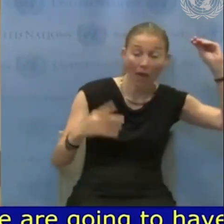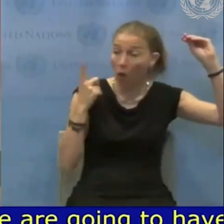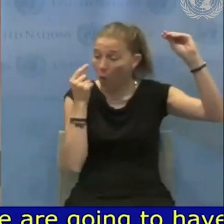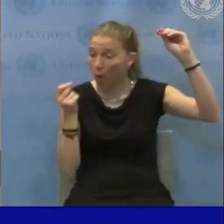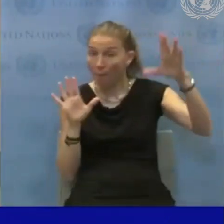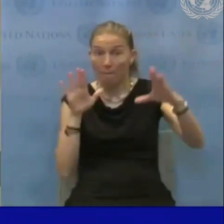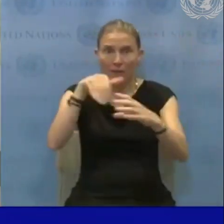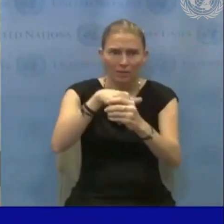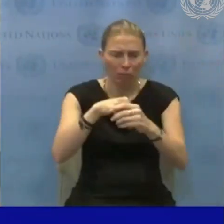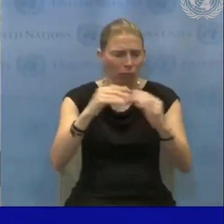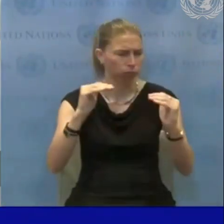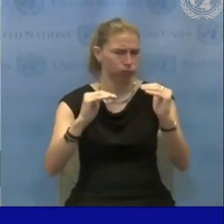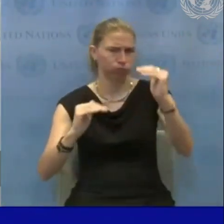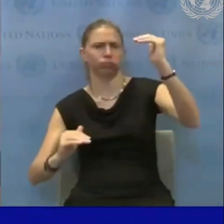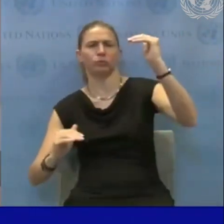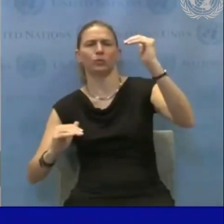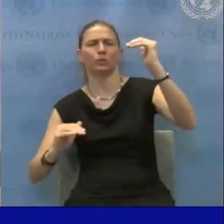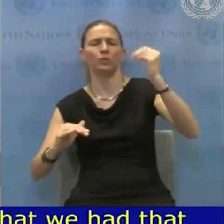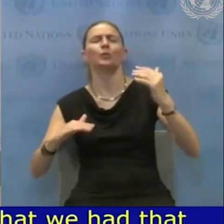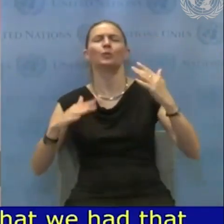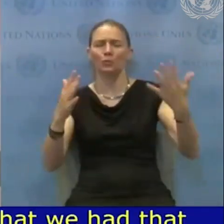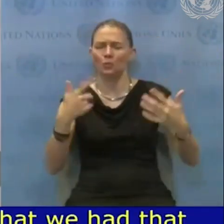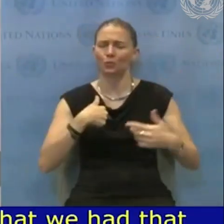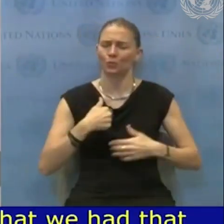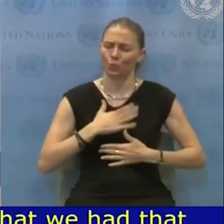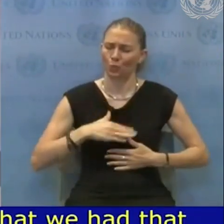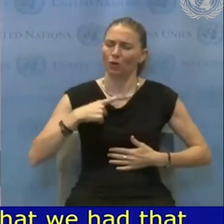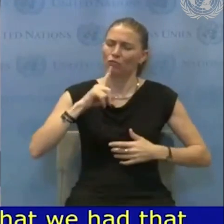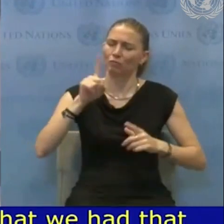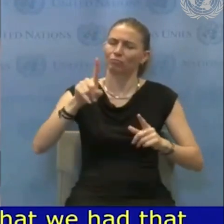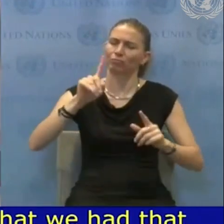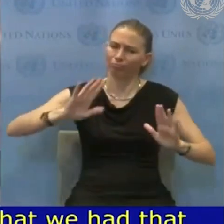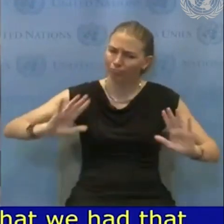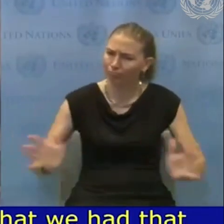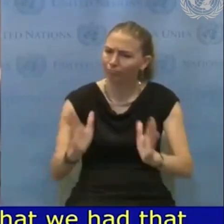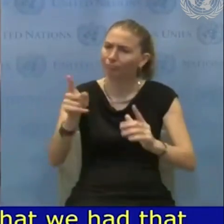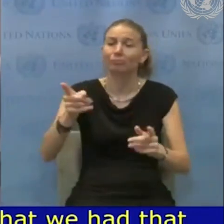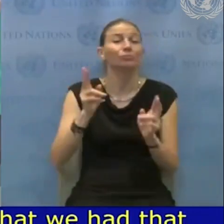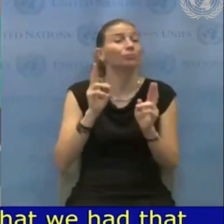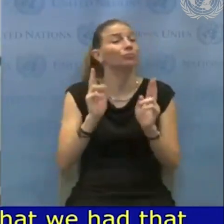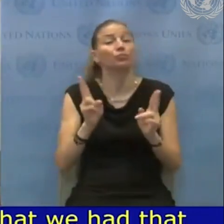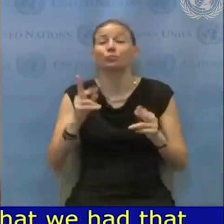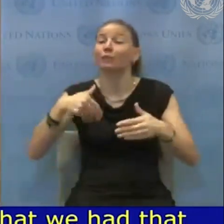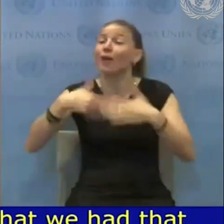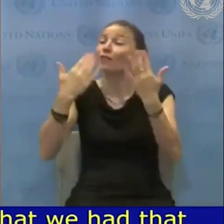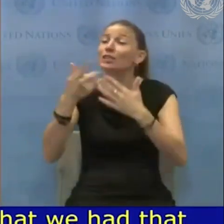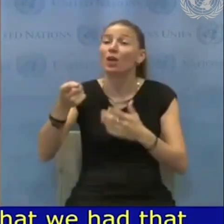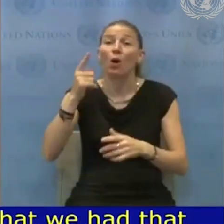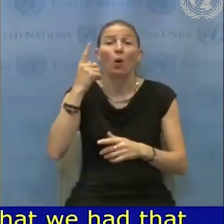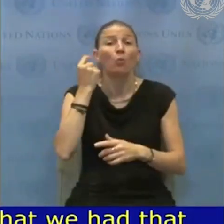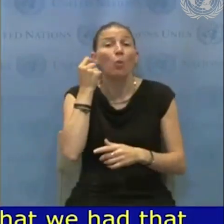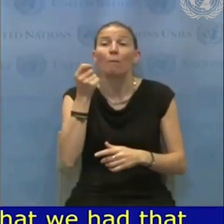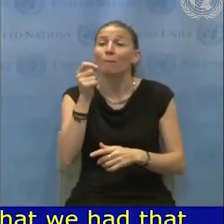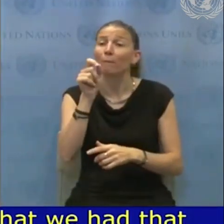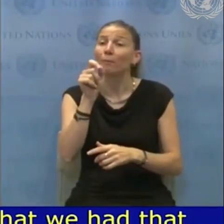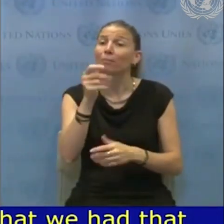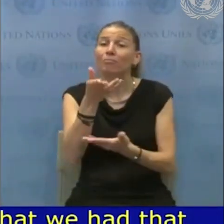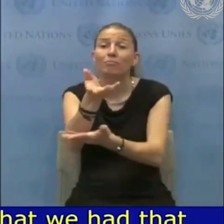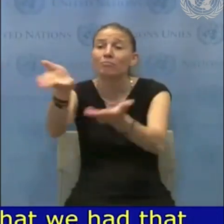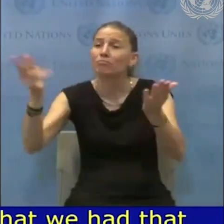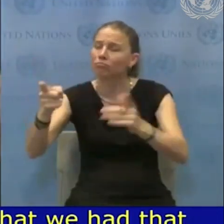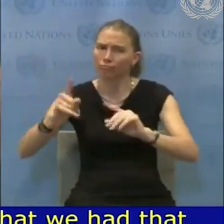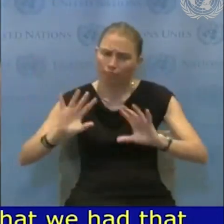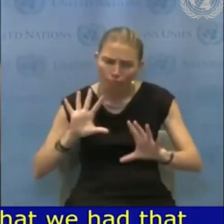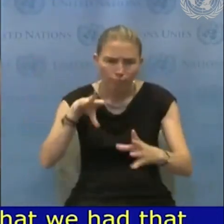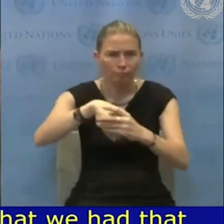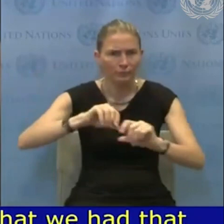empowered women in the UK by, we've really celebrated and shown everyday normal women getting active. The biggest change I'm seeing is in